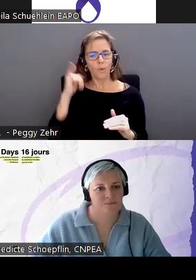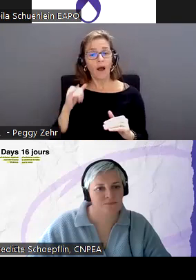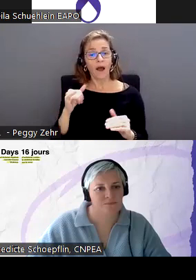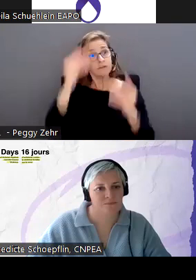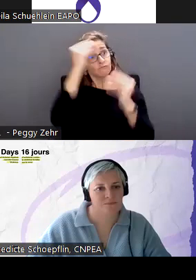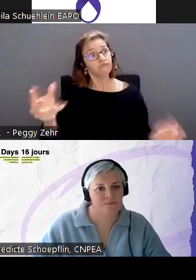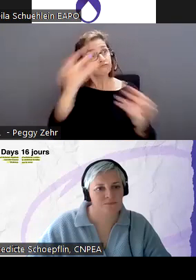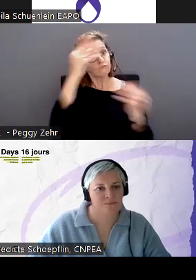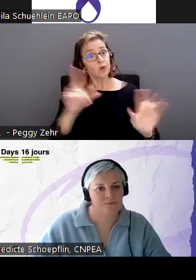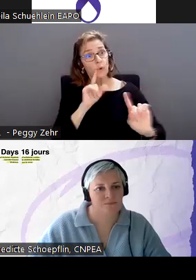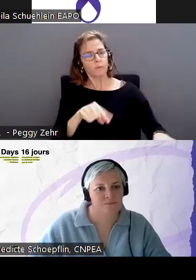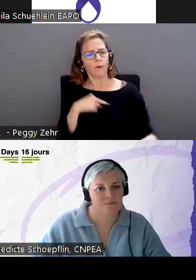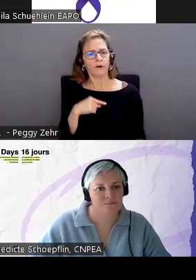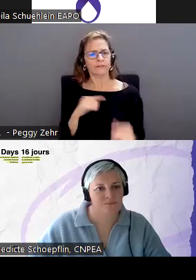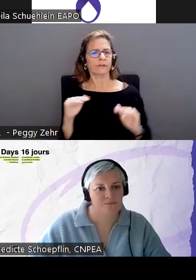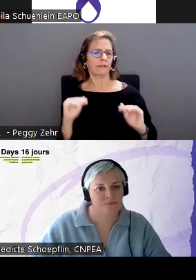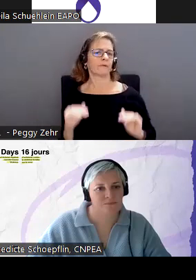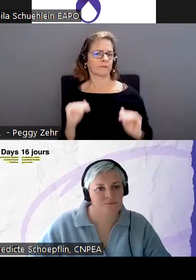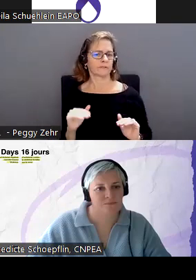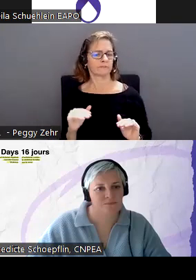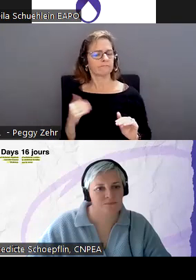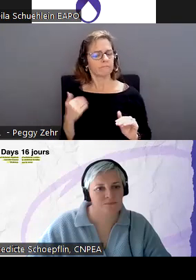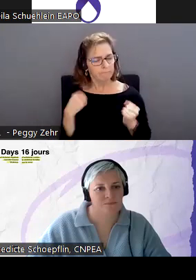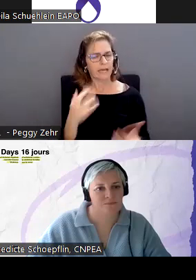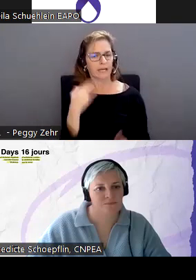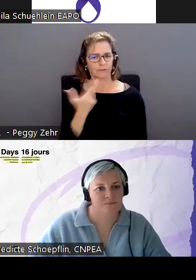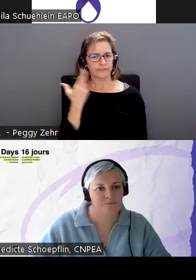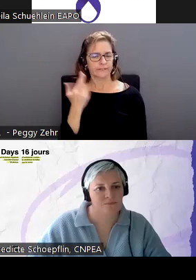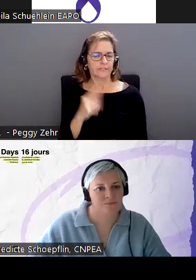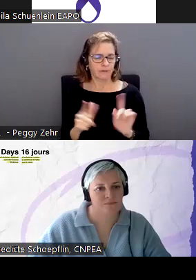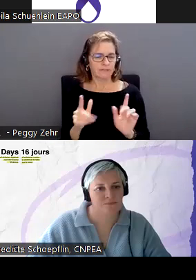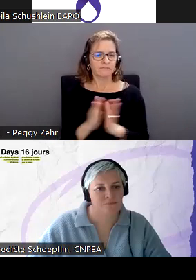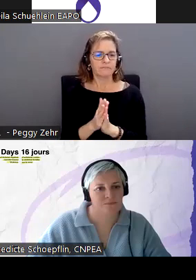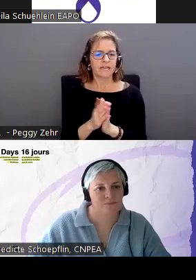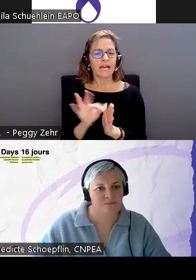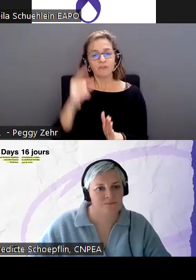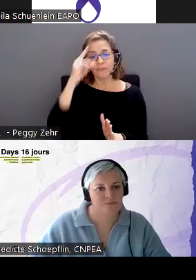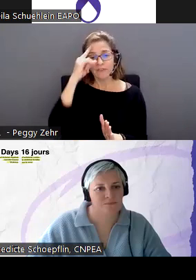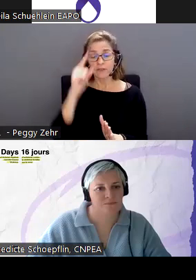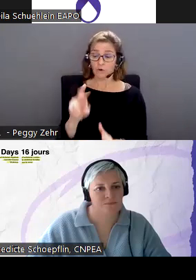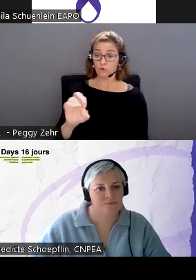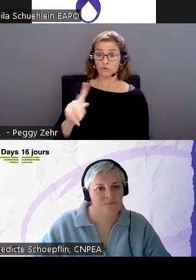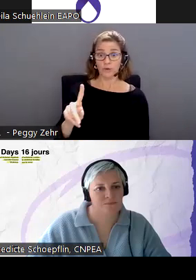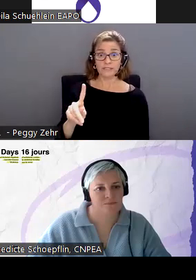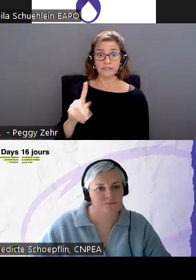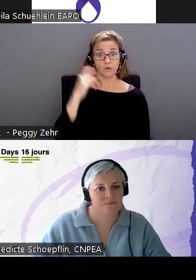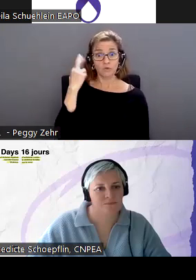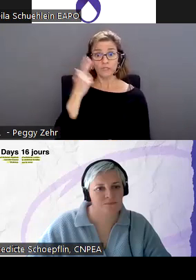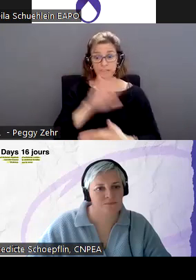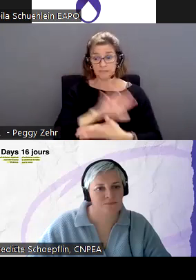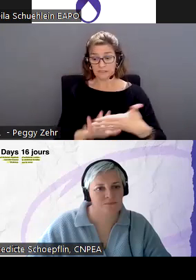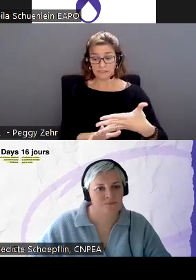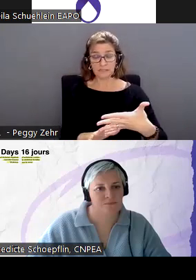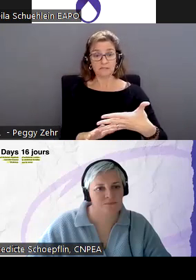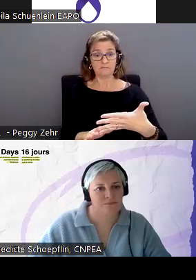the risk factors, the things that make you more exposed to violence as an older adult, being